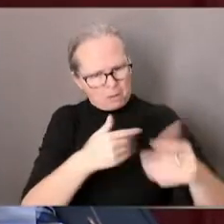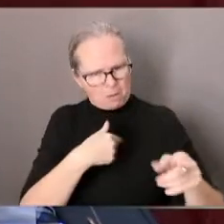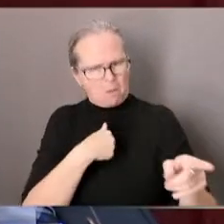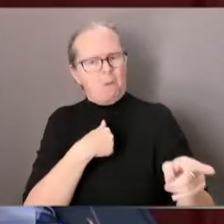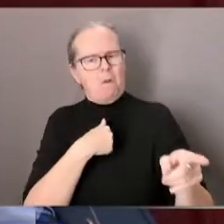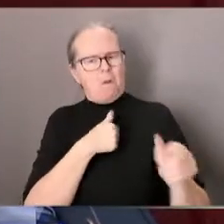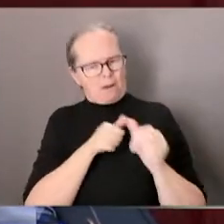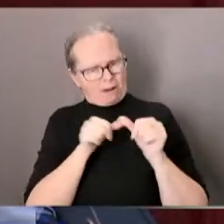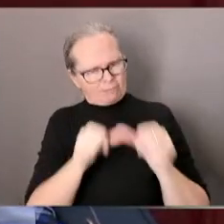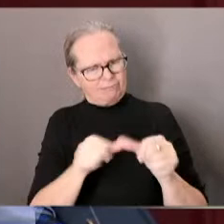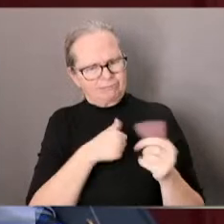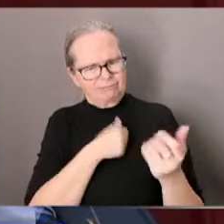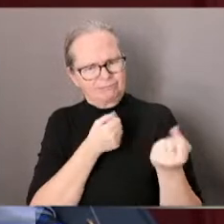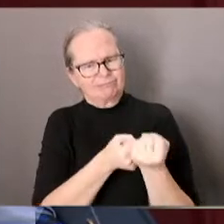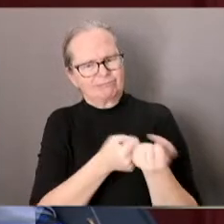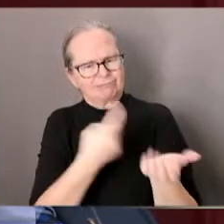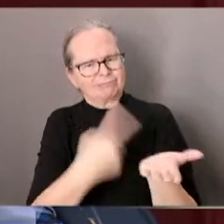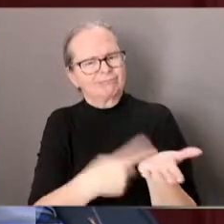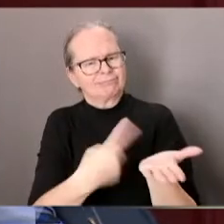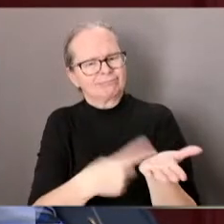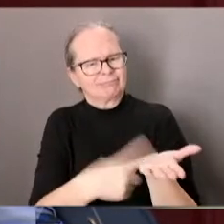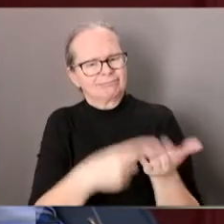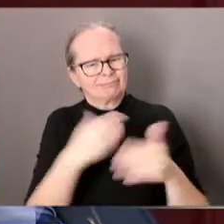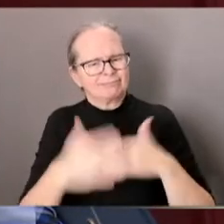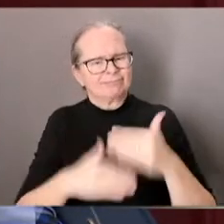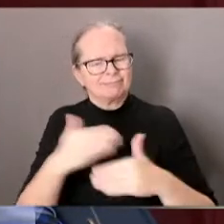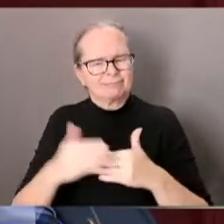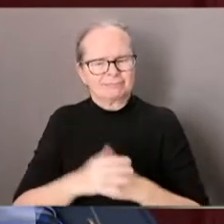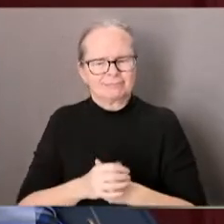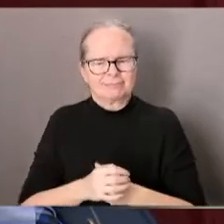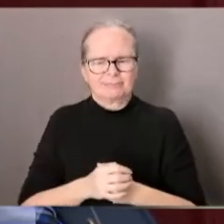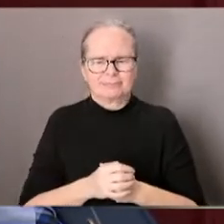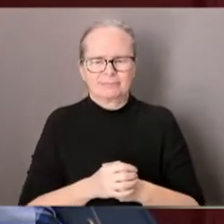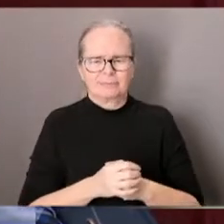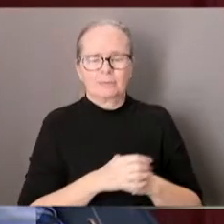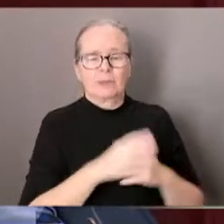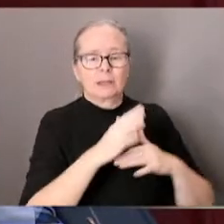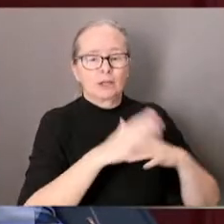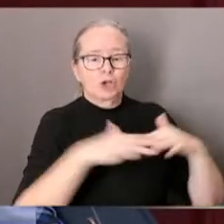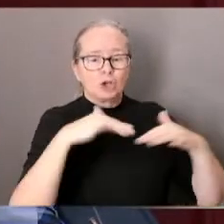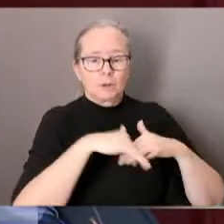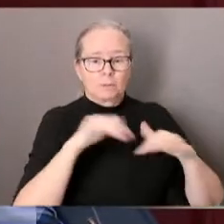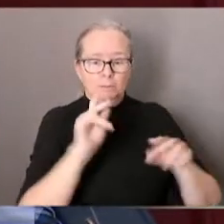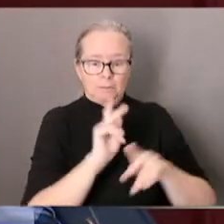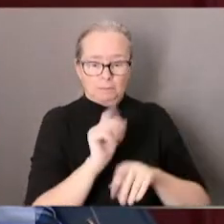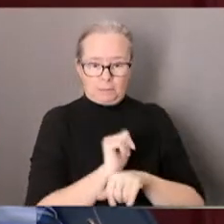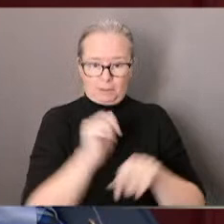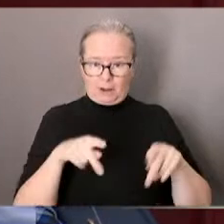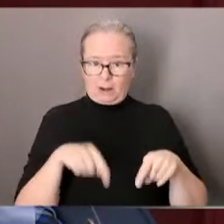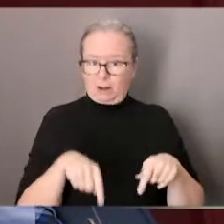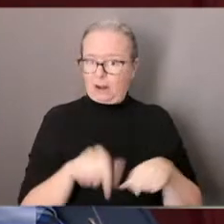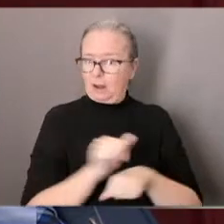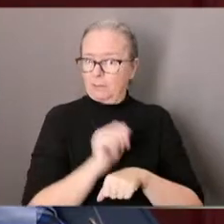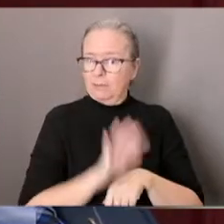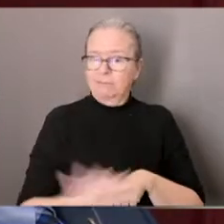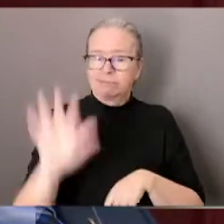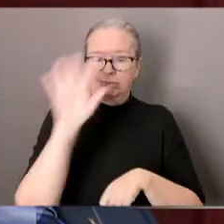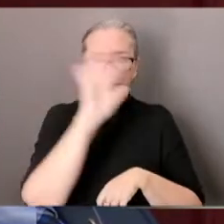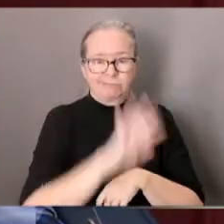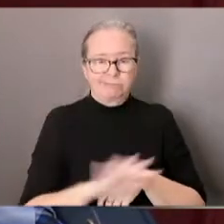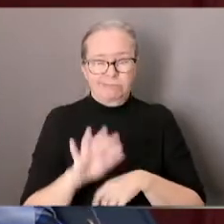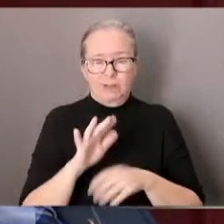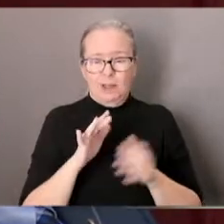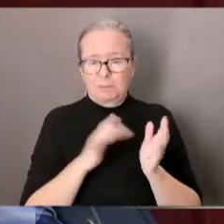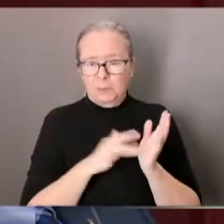indigenous people within Alberta and across the province had faced genocide through abuse in residential schools the past system 6C scoop and